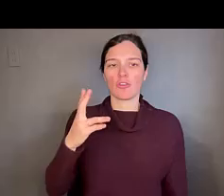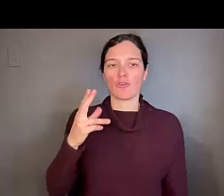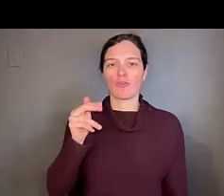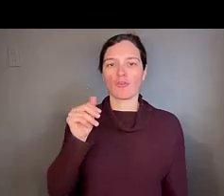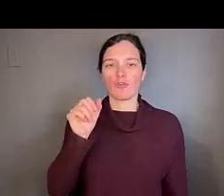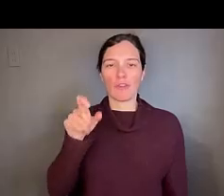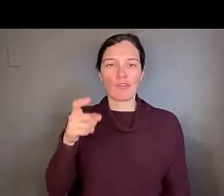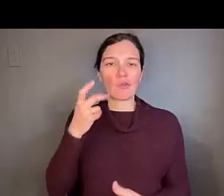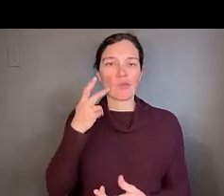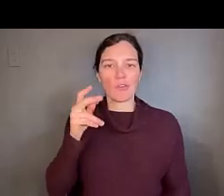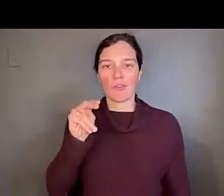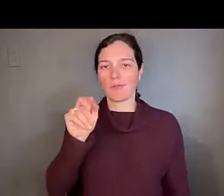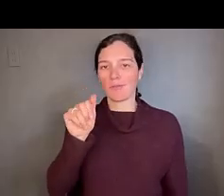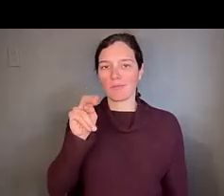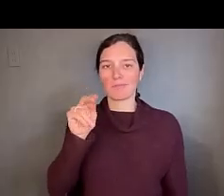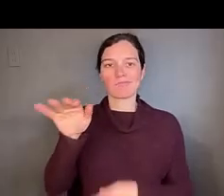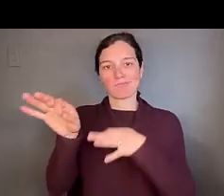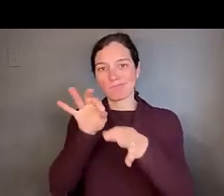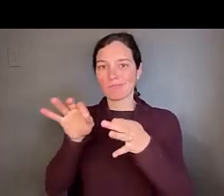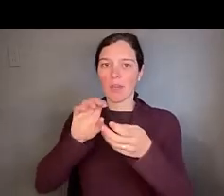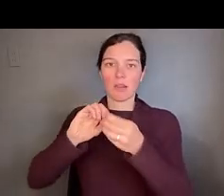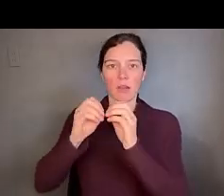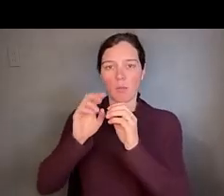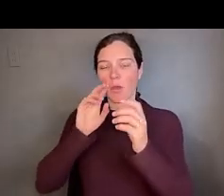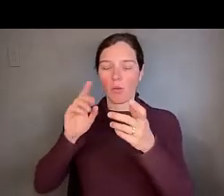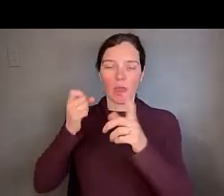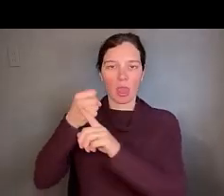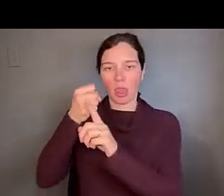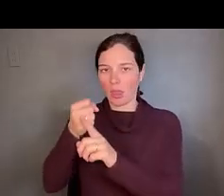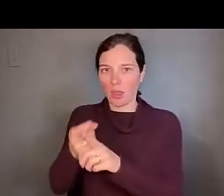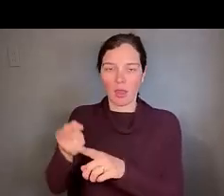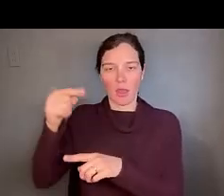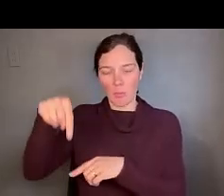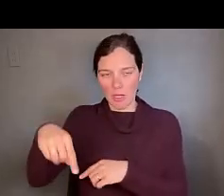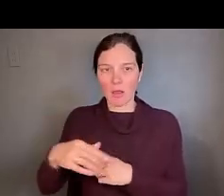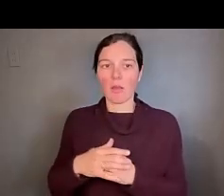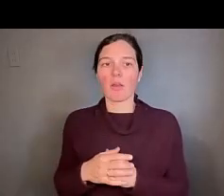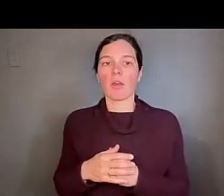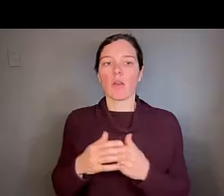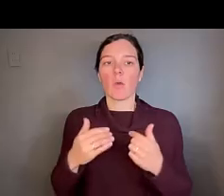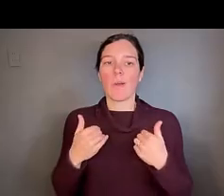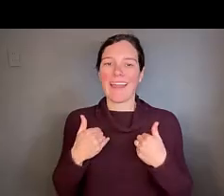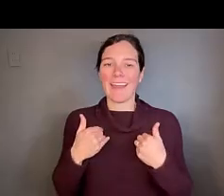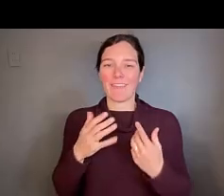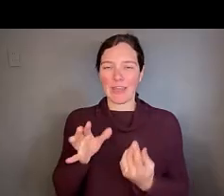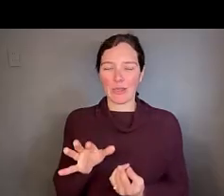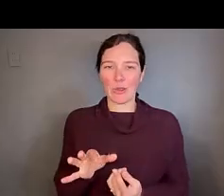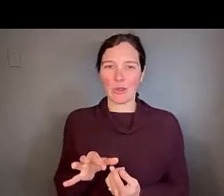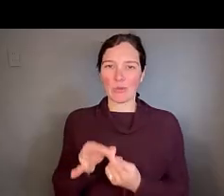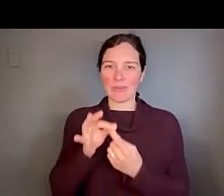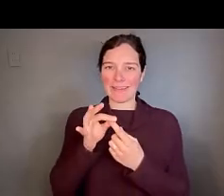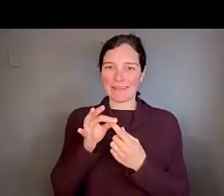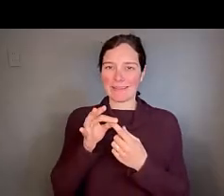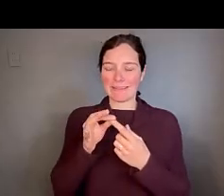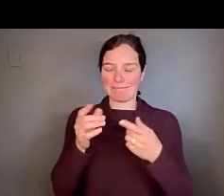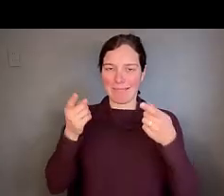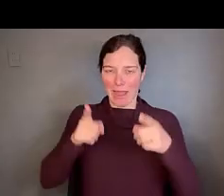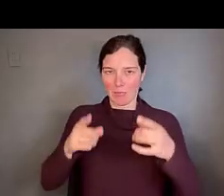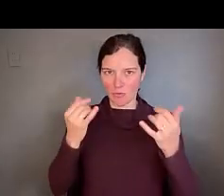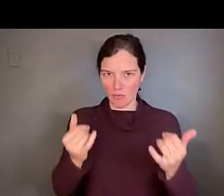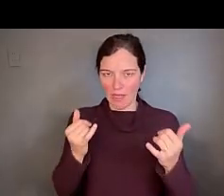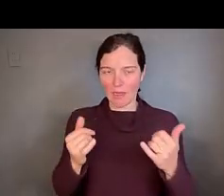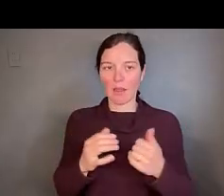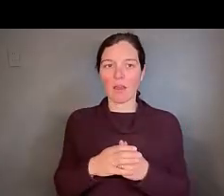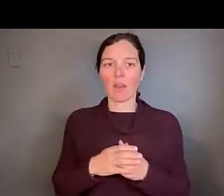go through how the numbers are going to change. And so we have this unique dynamic that's happening. We